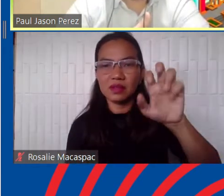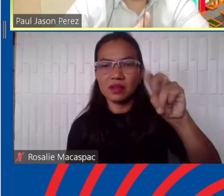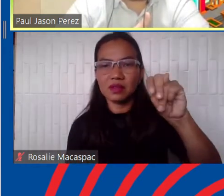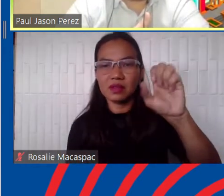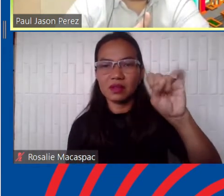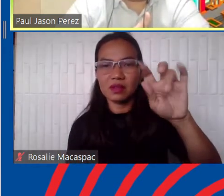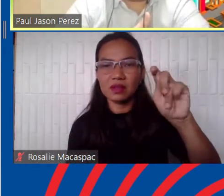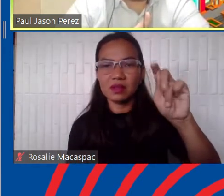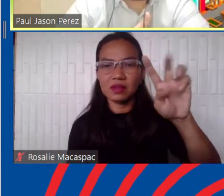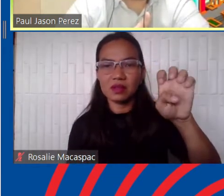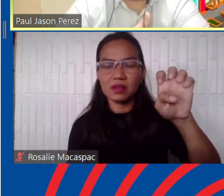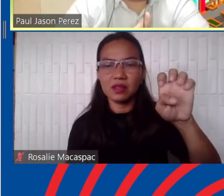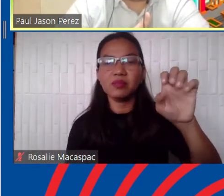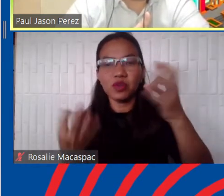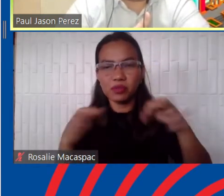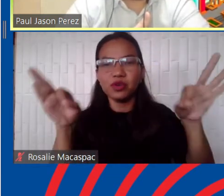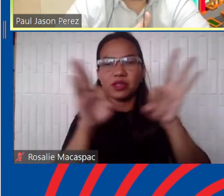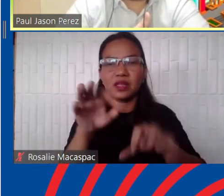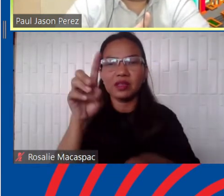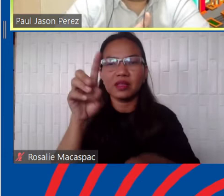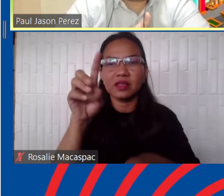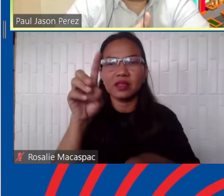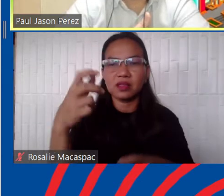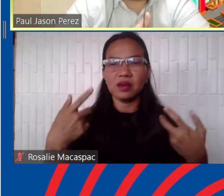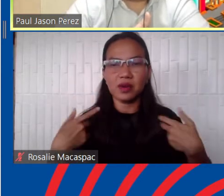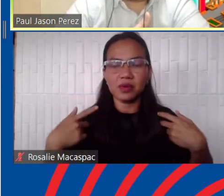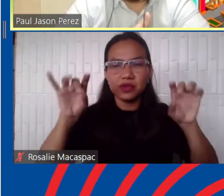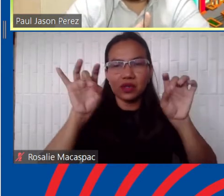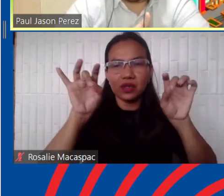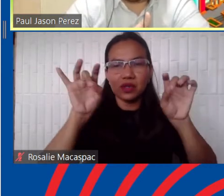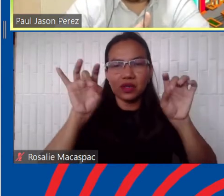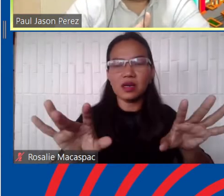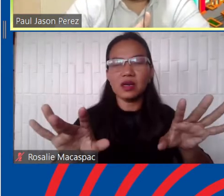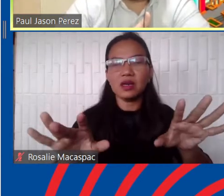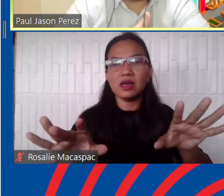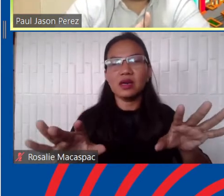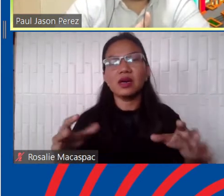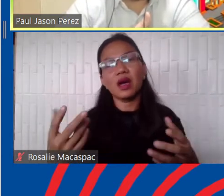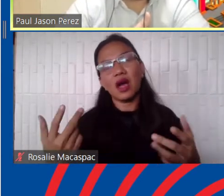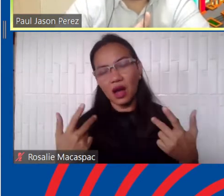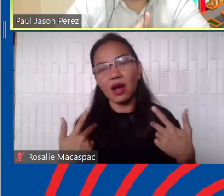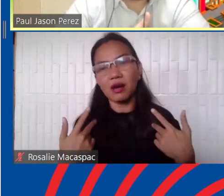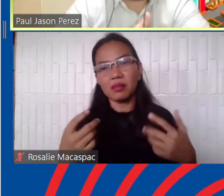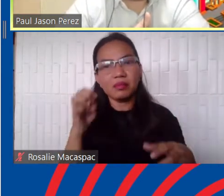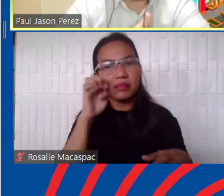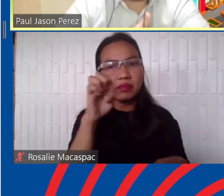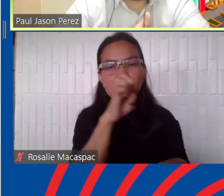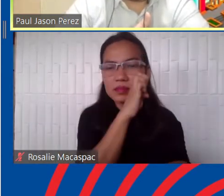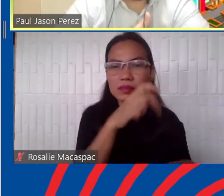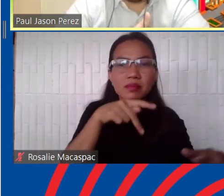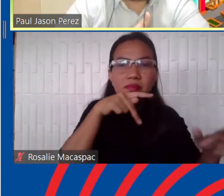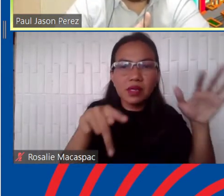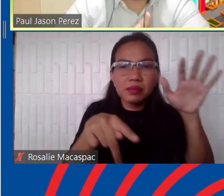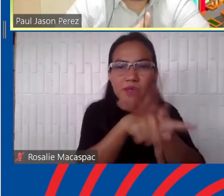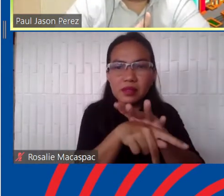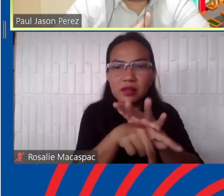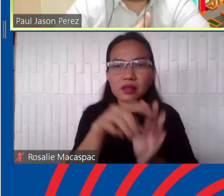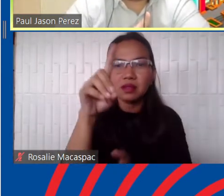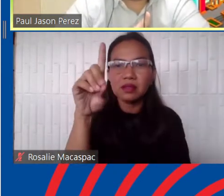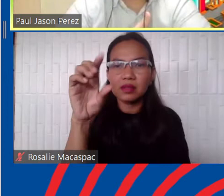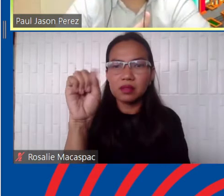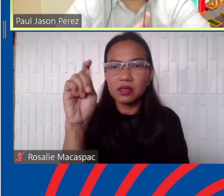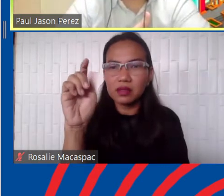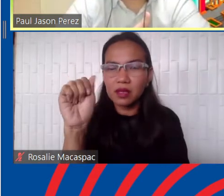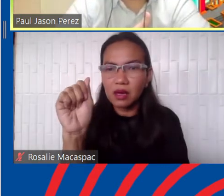example, in Australia, they have a policy on Australian eyes only. So ibig sabihin nun, if there's data about